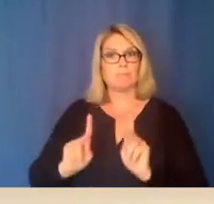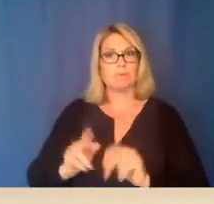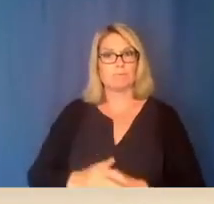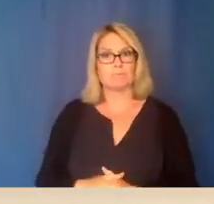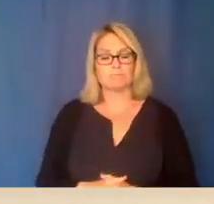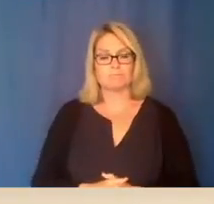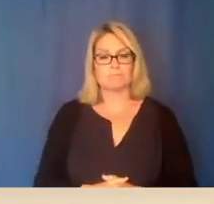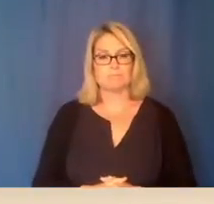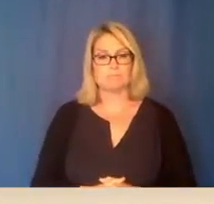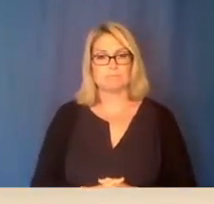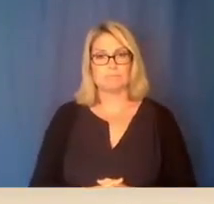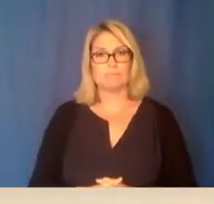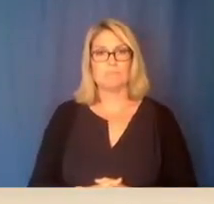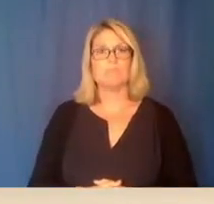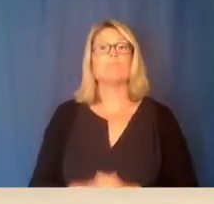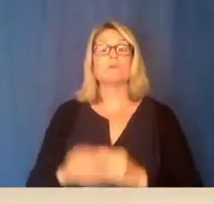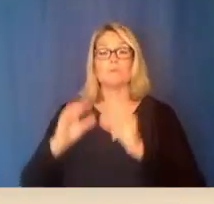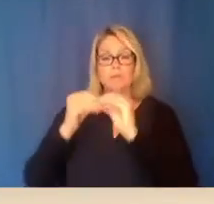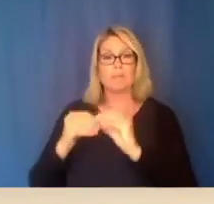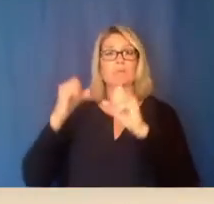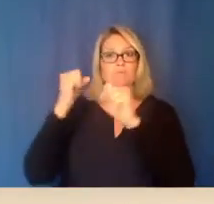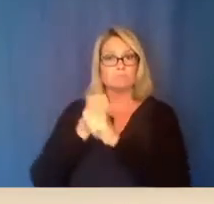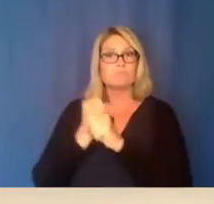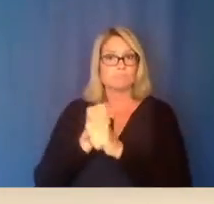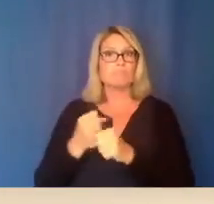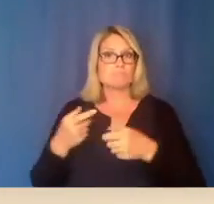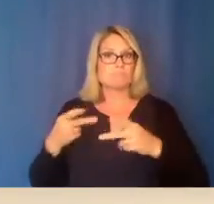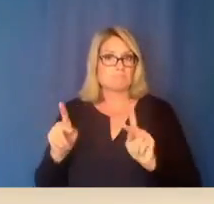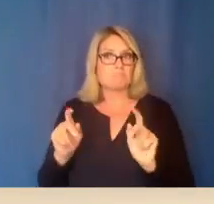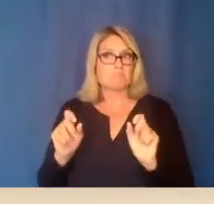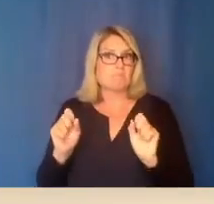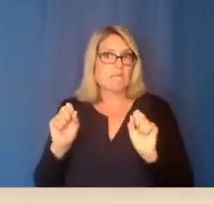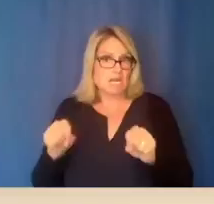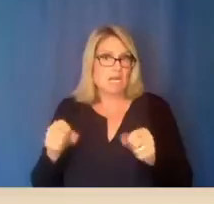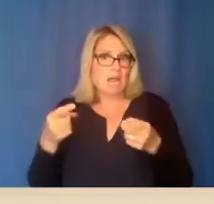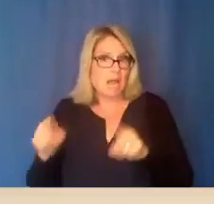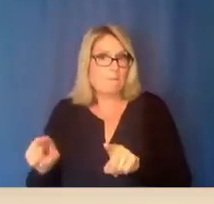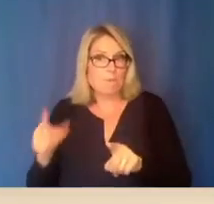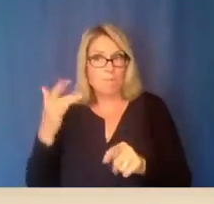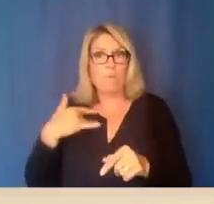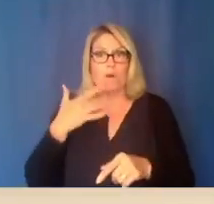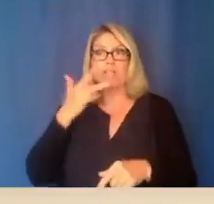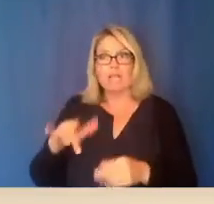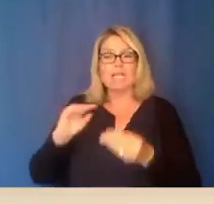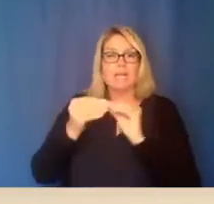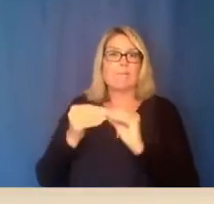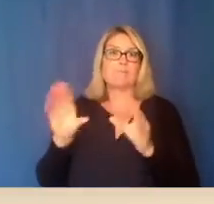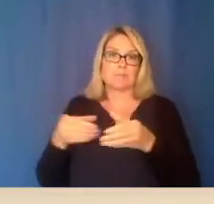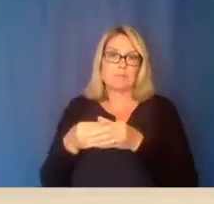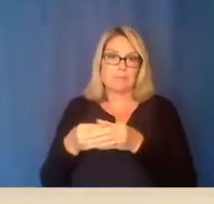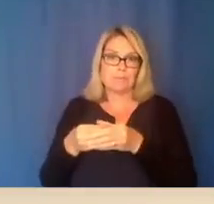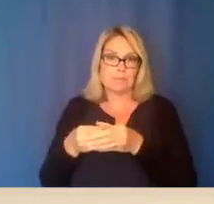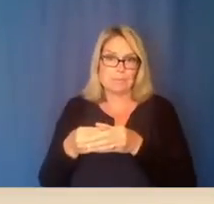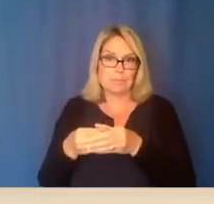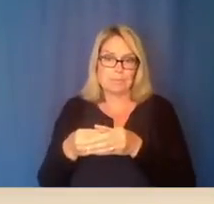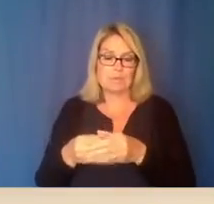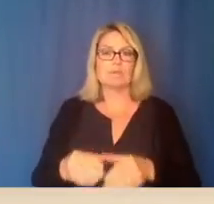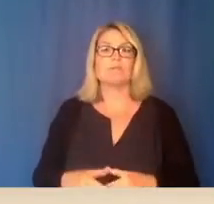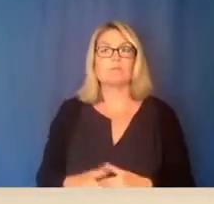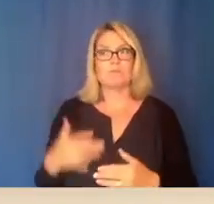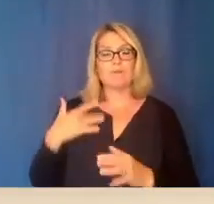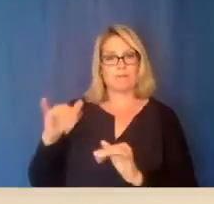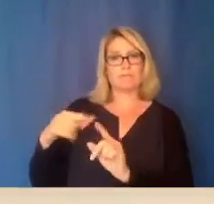our epidemiology allows us to happen. So, I think overall it's a positive